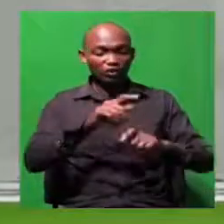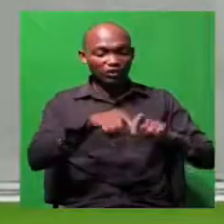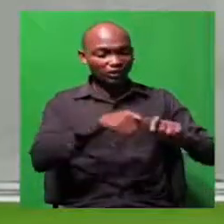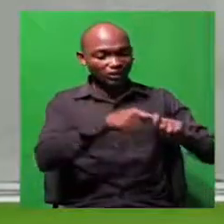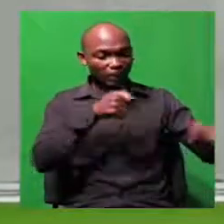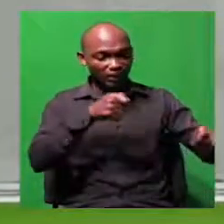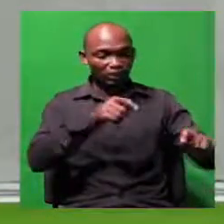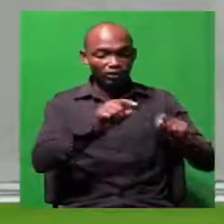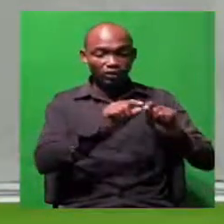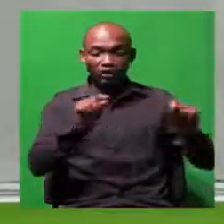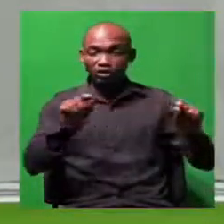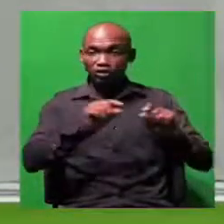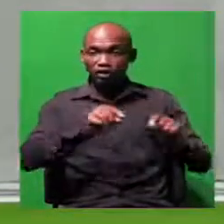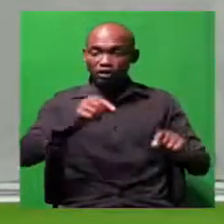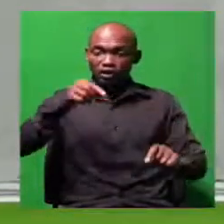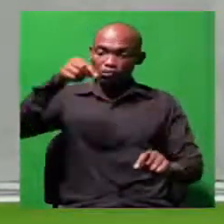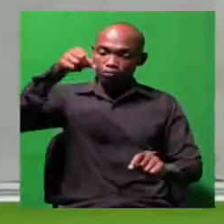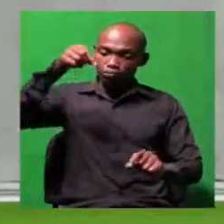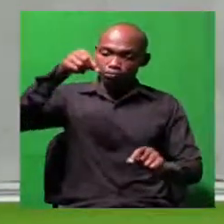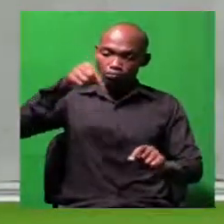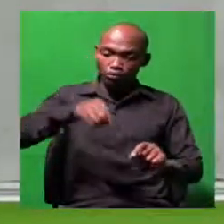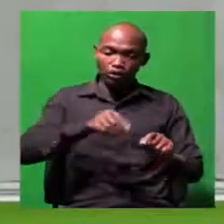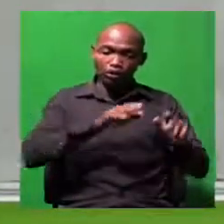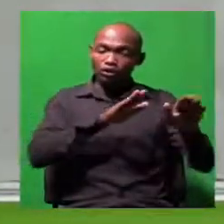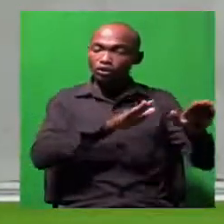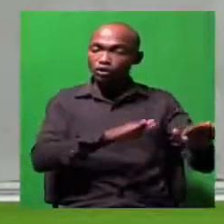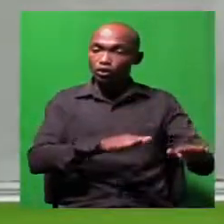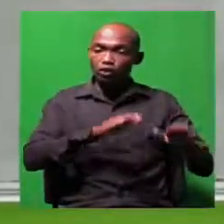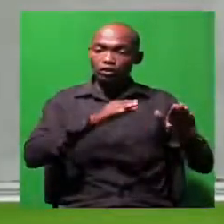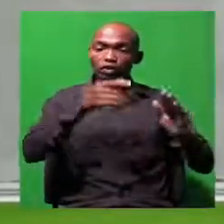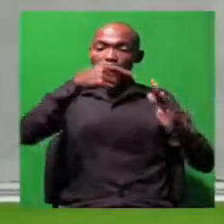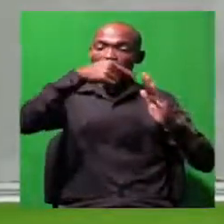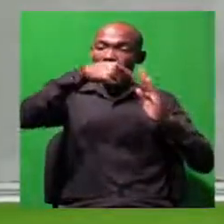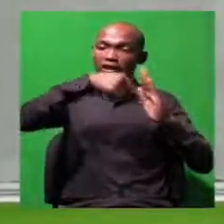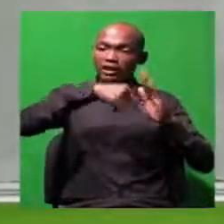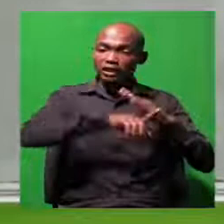stone be tied and gently lowered into the water?